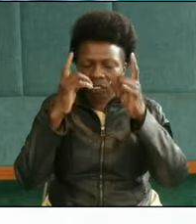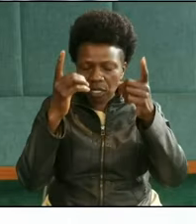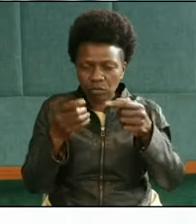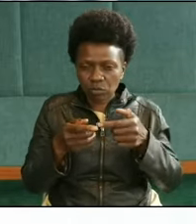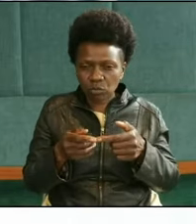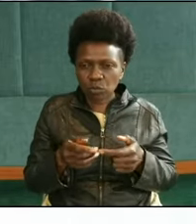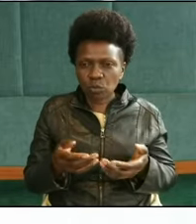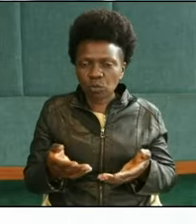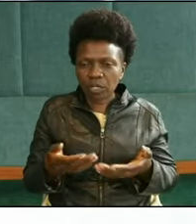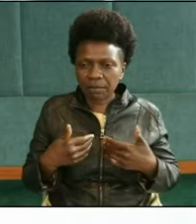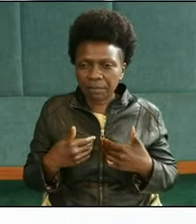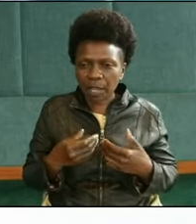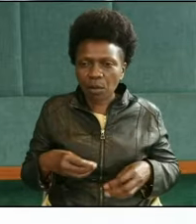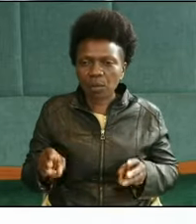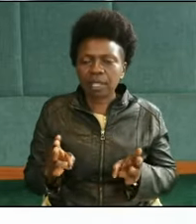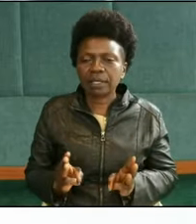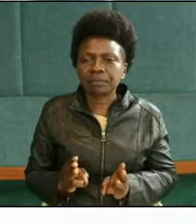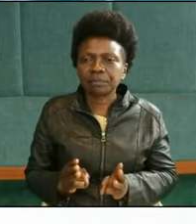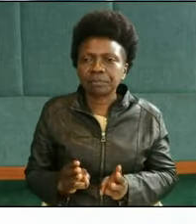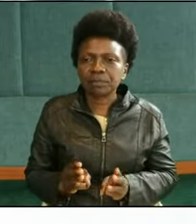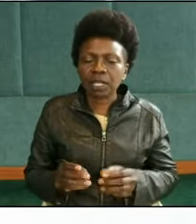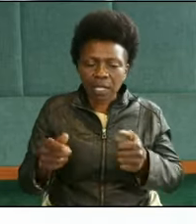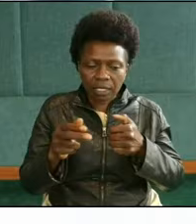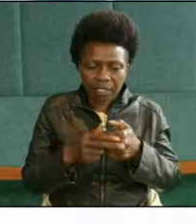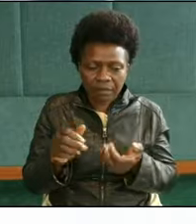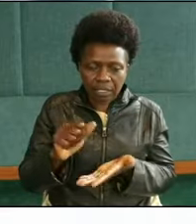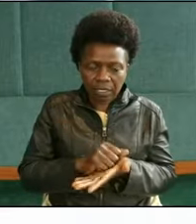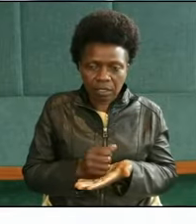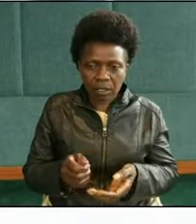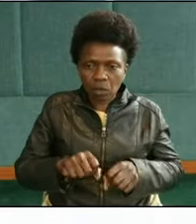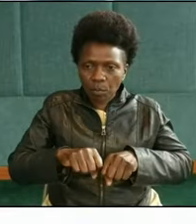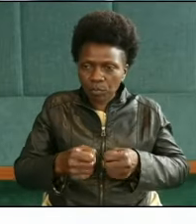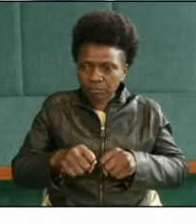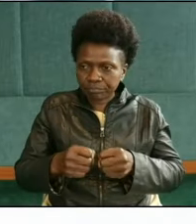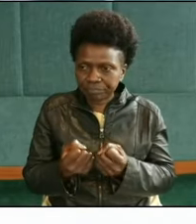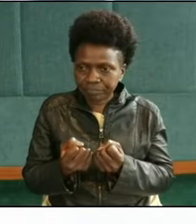to give me a way out. The seven seals he has broken.